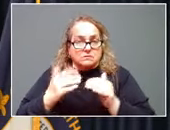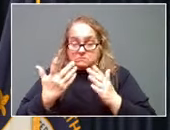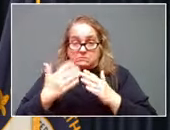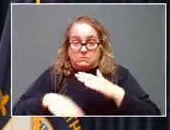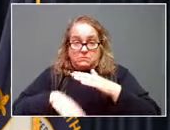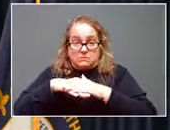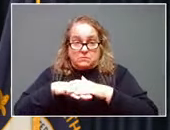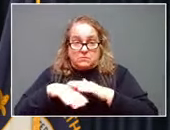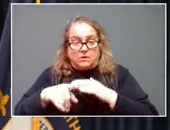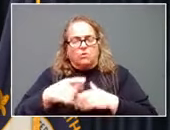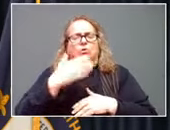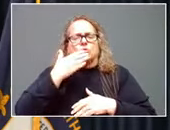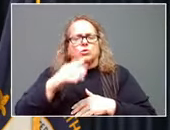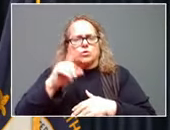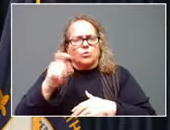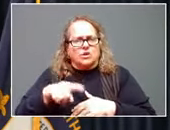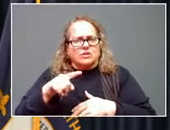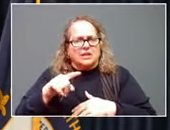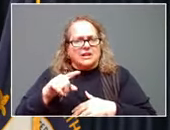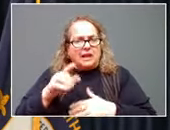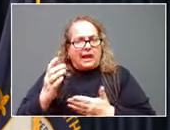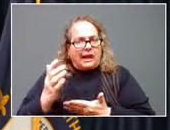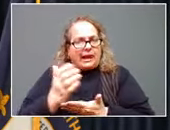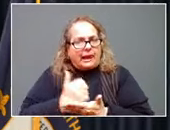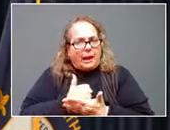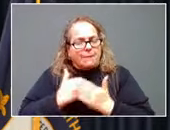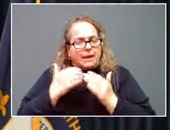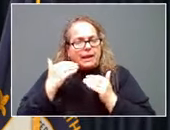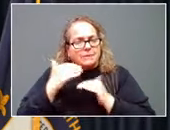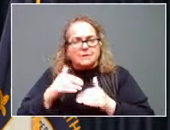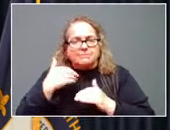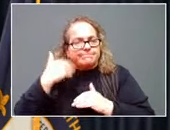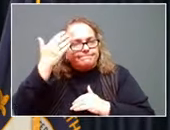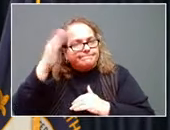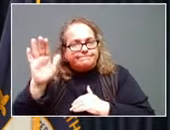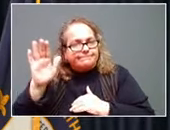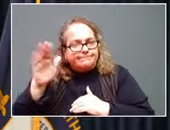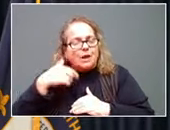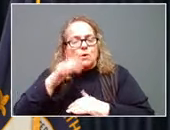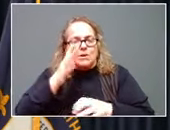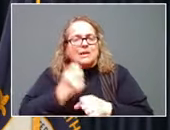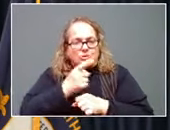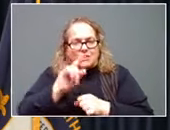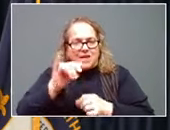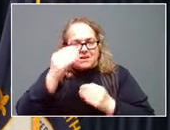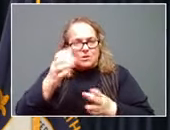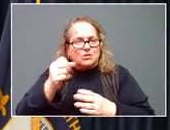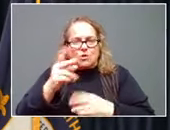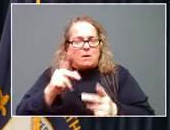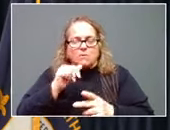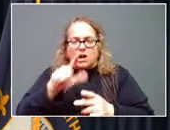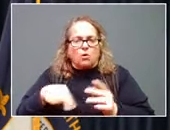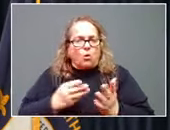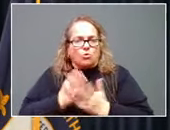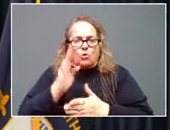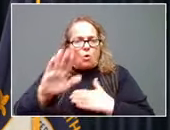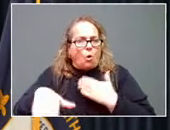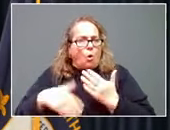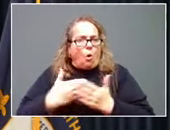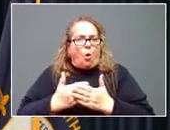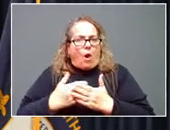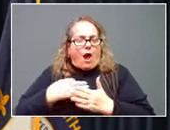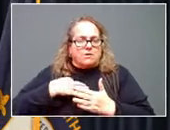a good question. Not that I'm aware of, but we'll get you that information so people don't go through that whole application process and